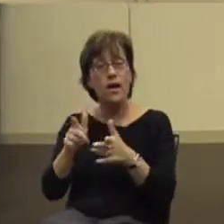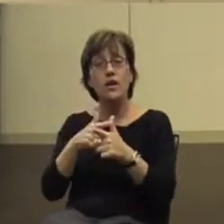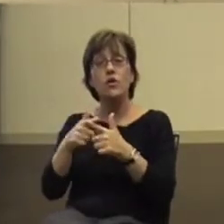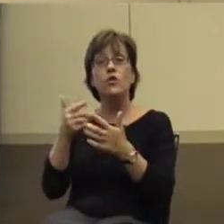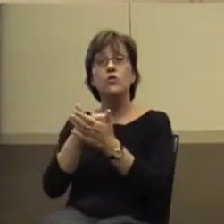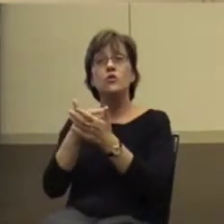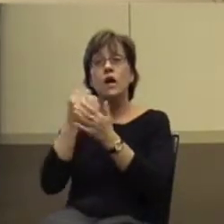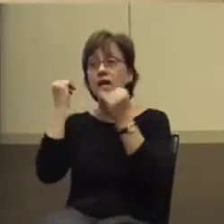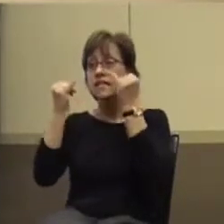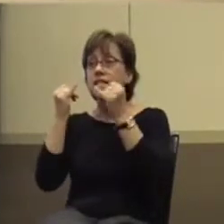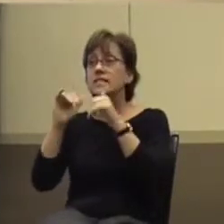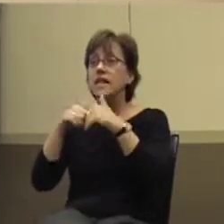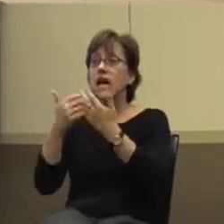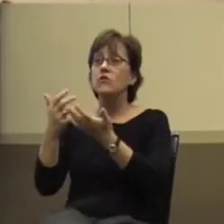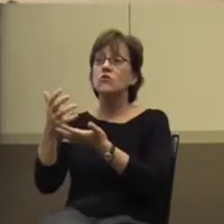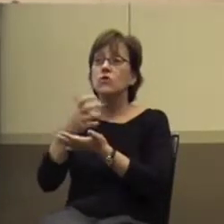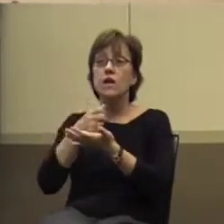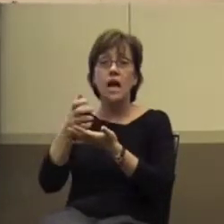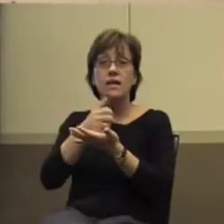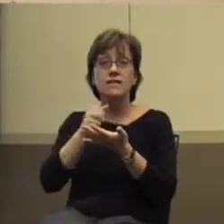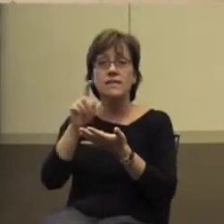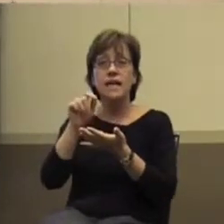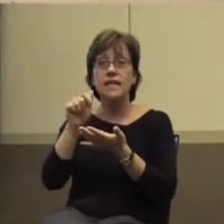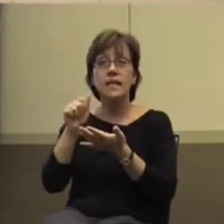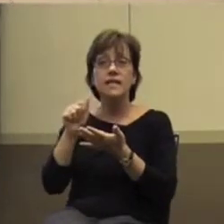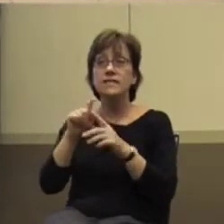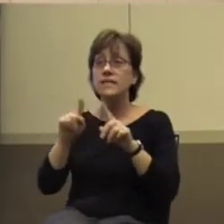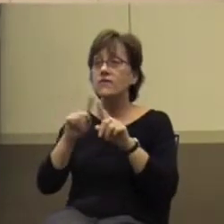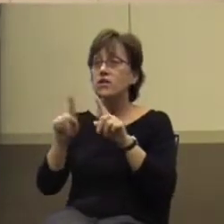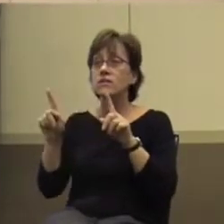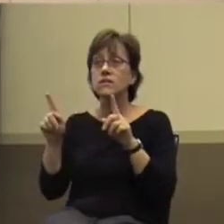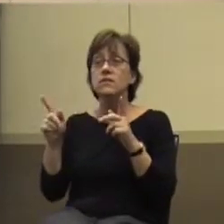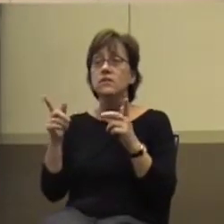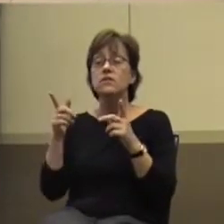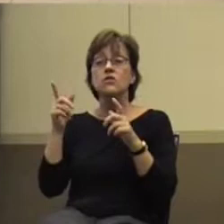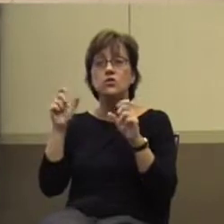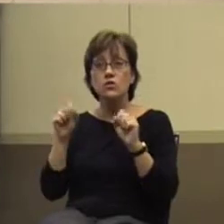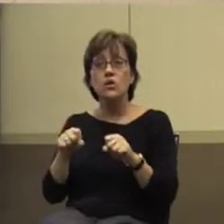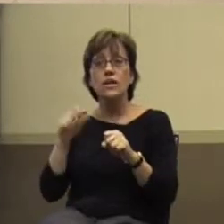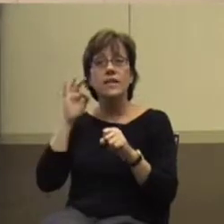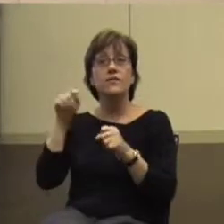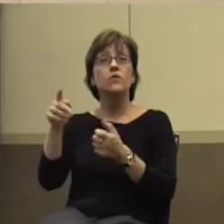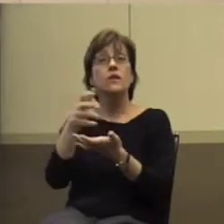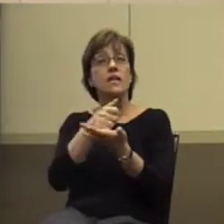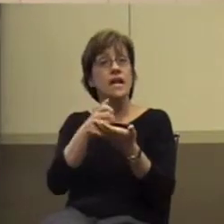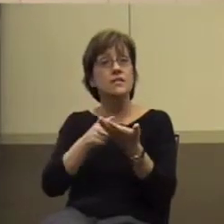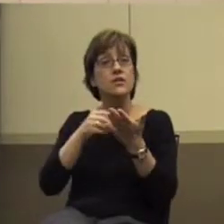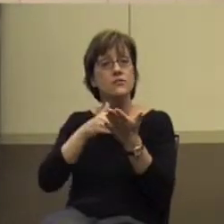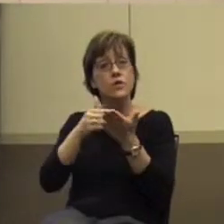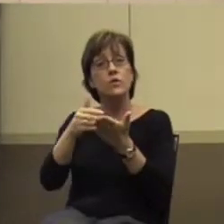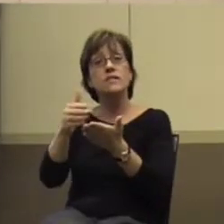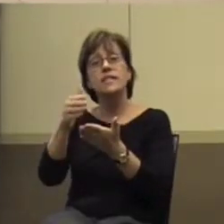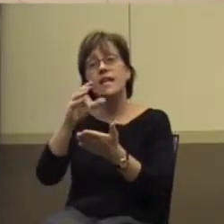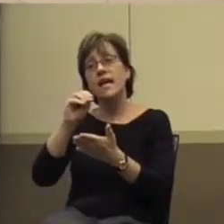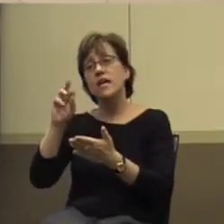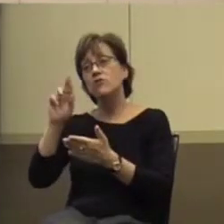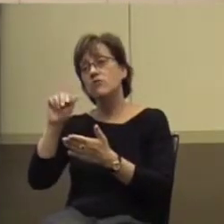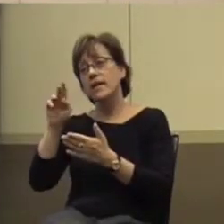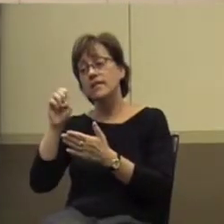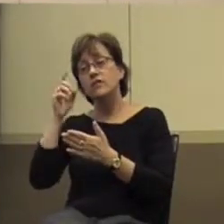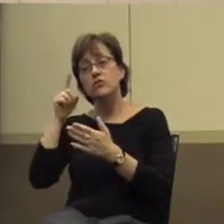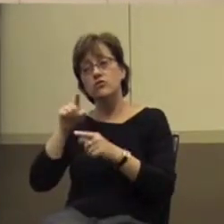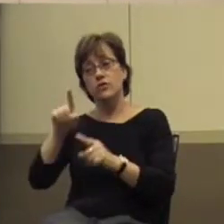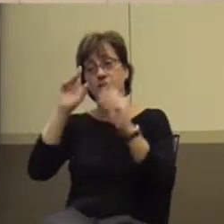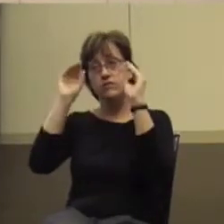new ideas of how to maybe collect the data differently? Because if you collected that frequency and rate just for those